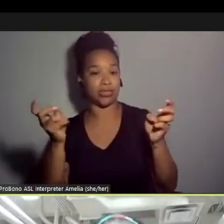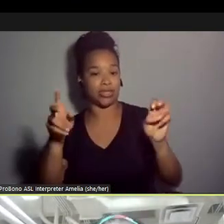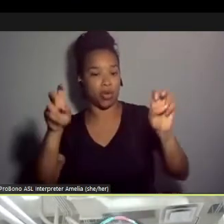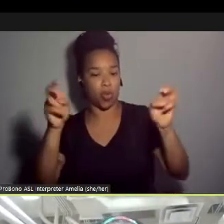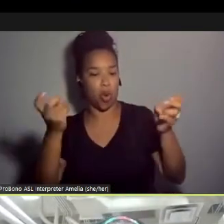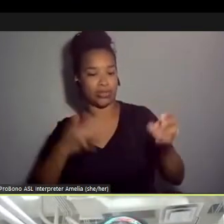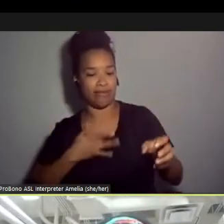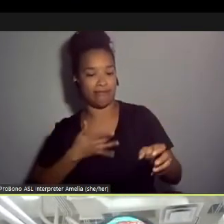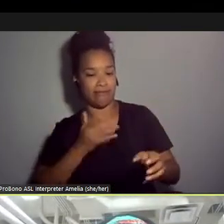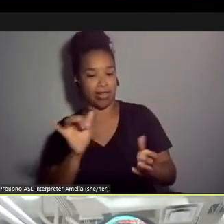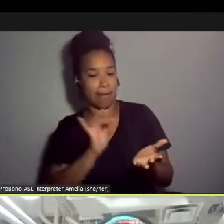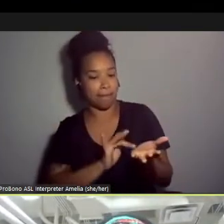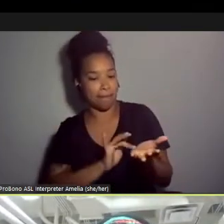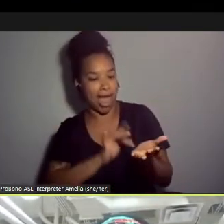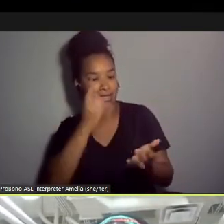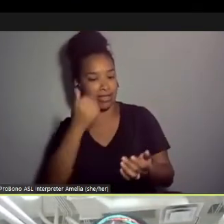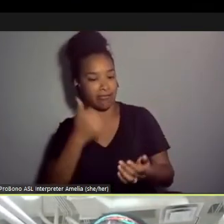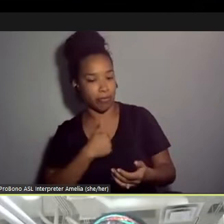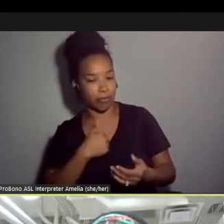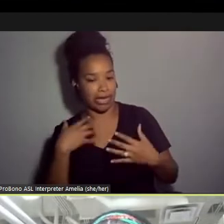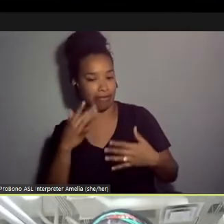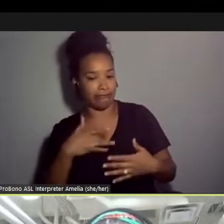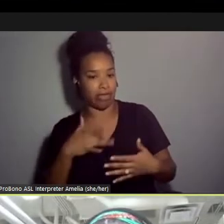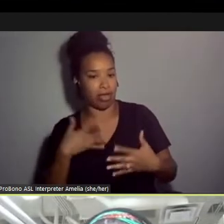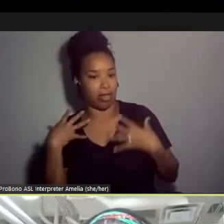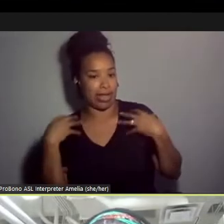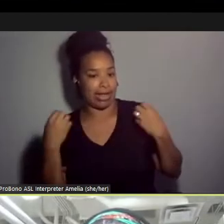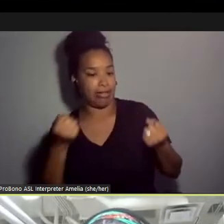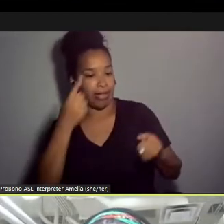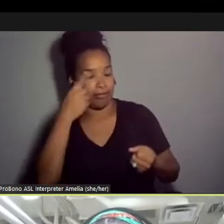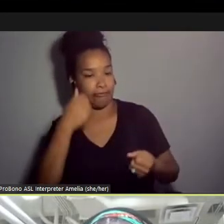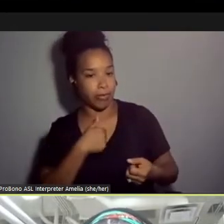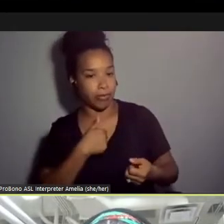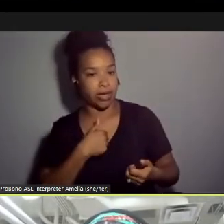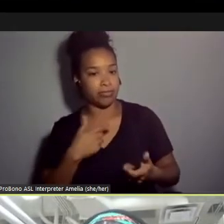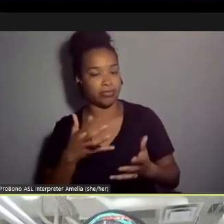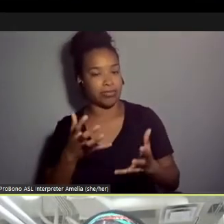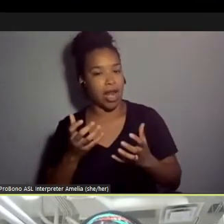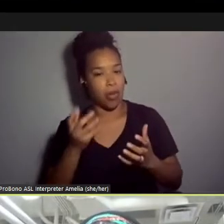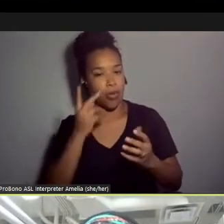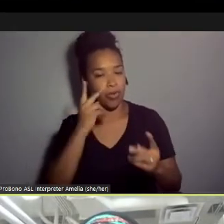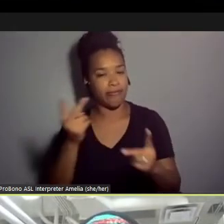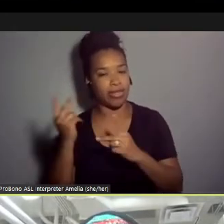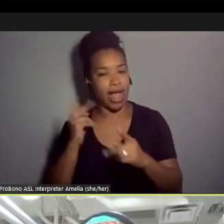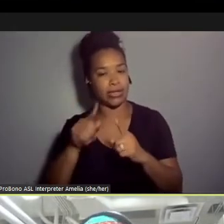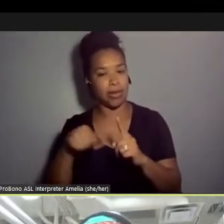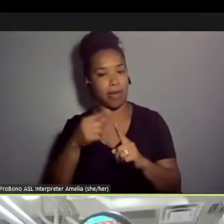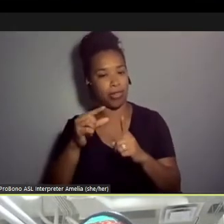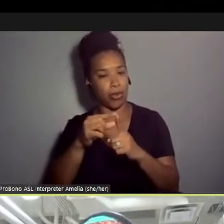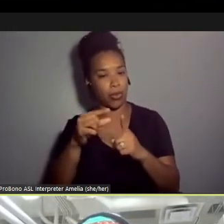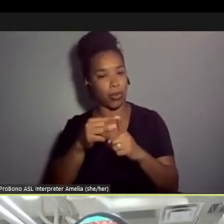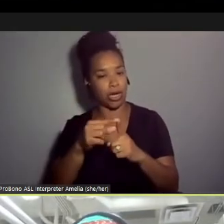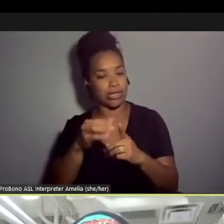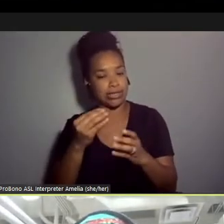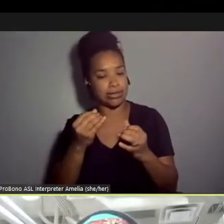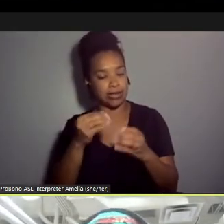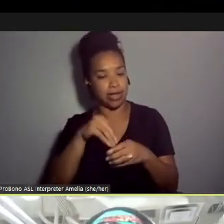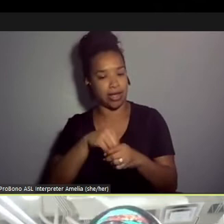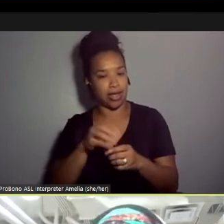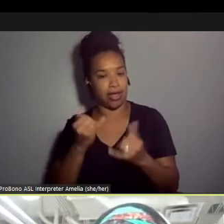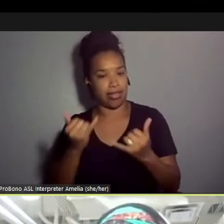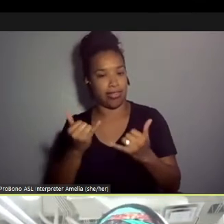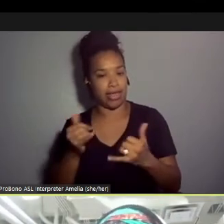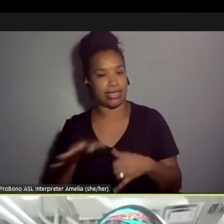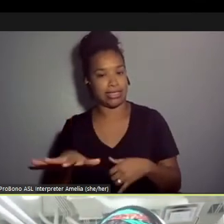feel like medicine for me. And I want to reflect back on those words spoken into these spaces as I continue to